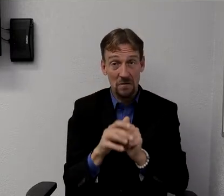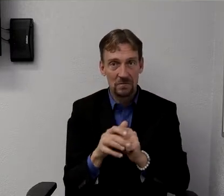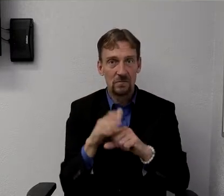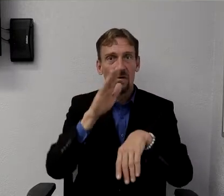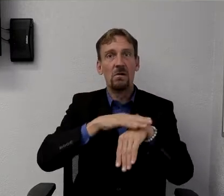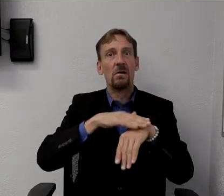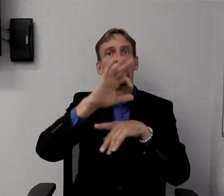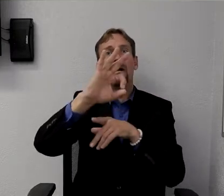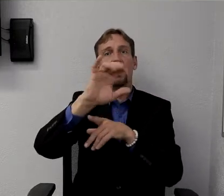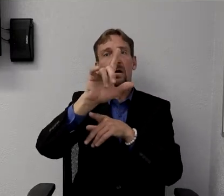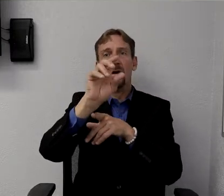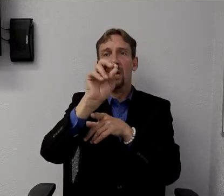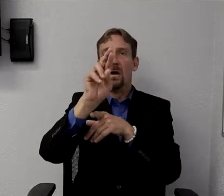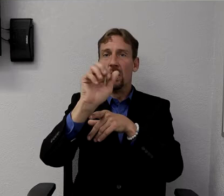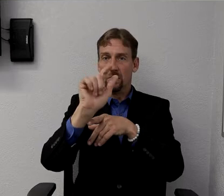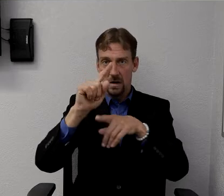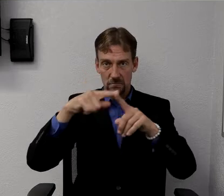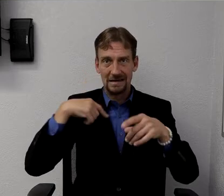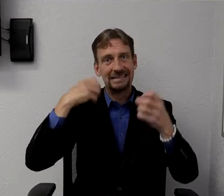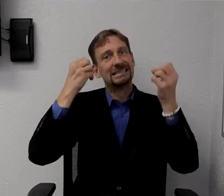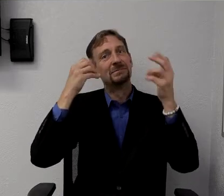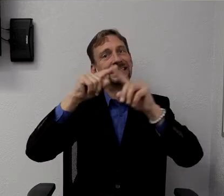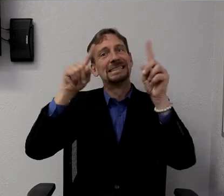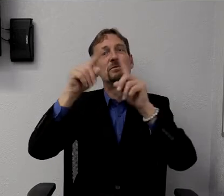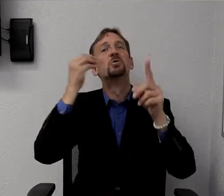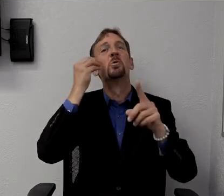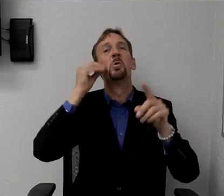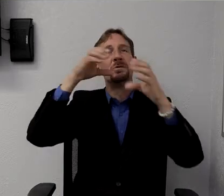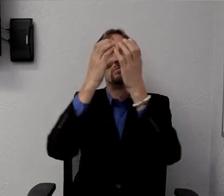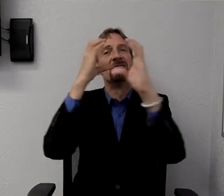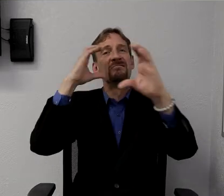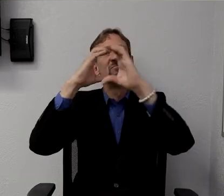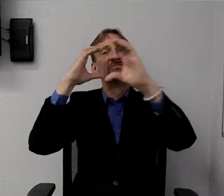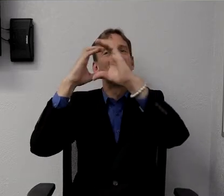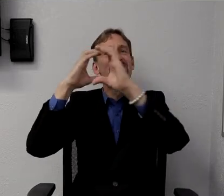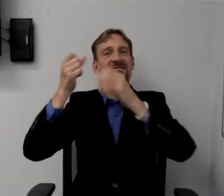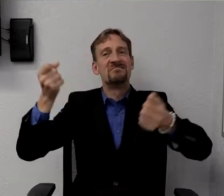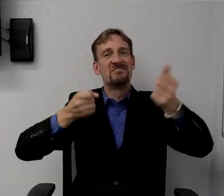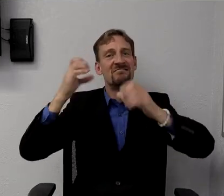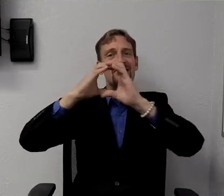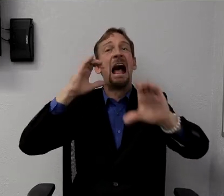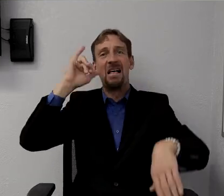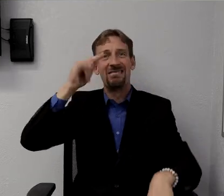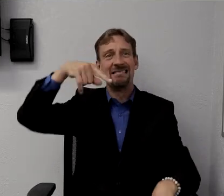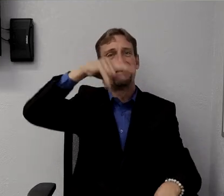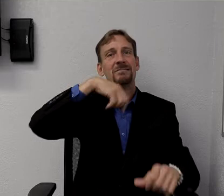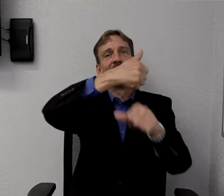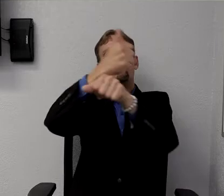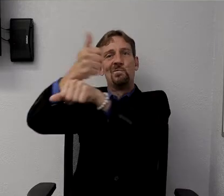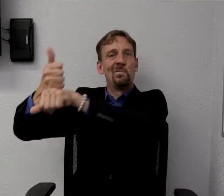similar dwellings that are being offered to us. So again, just the incredible generosity of